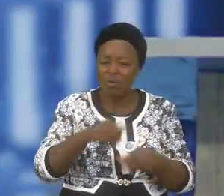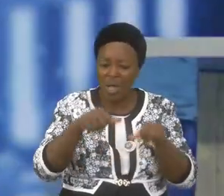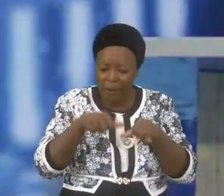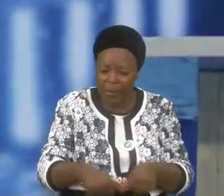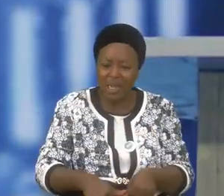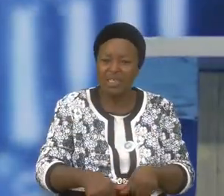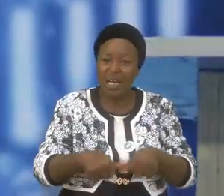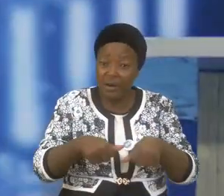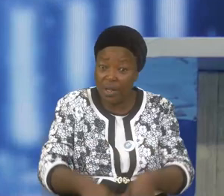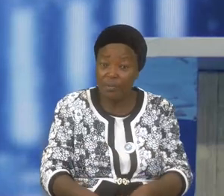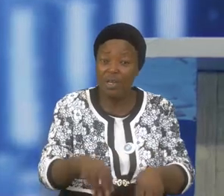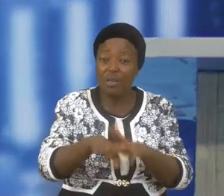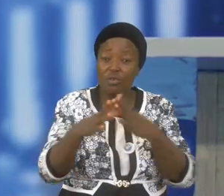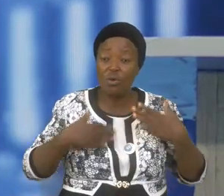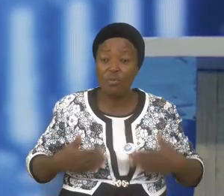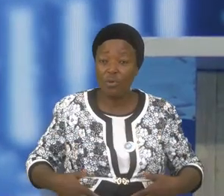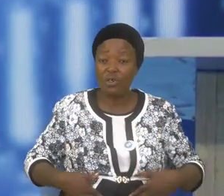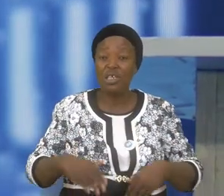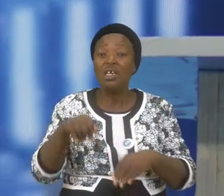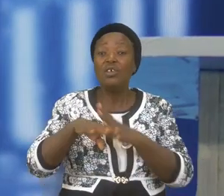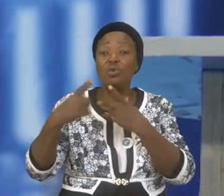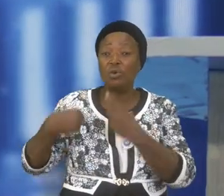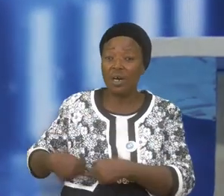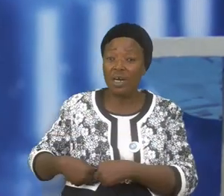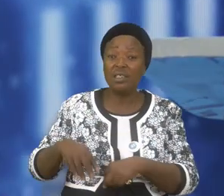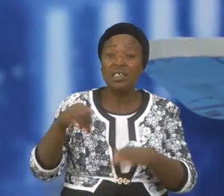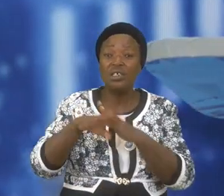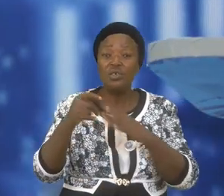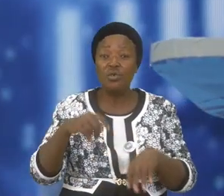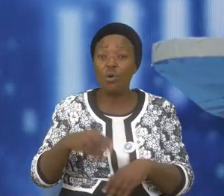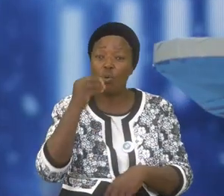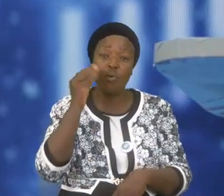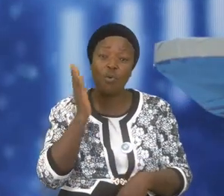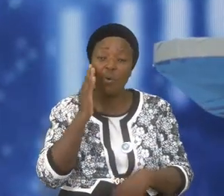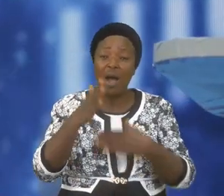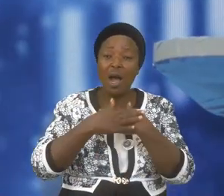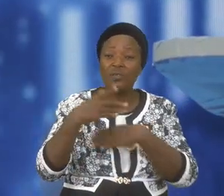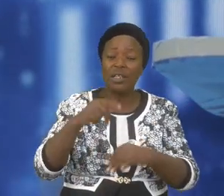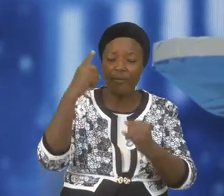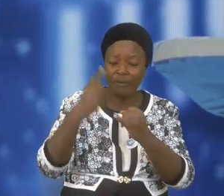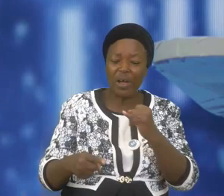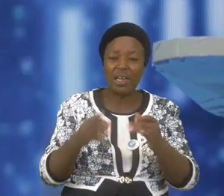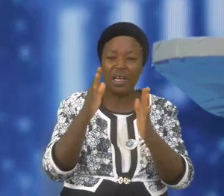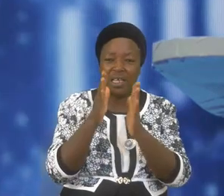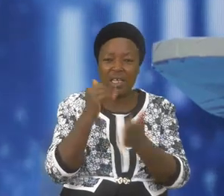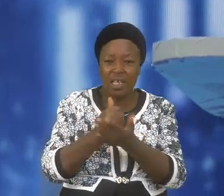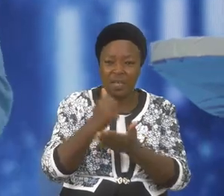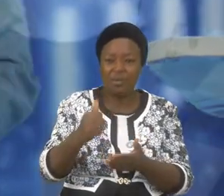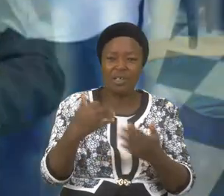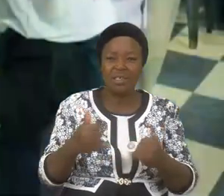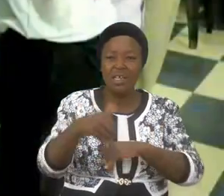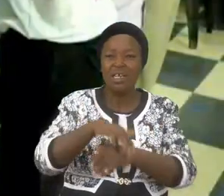your home, after the final amen tonight. And after the final amen, you check